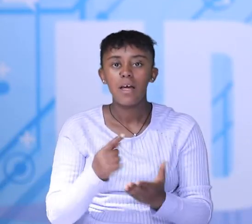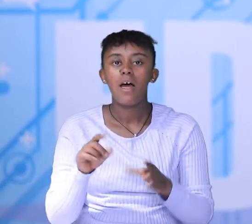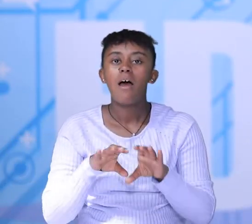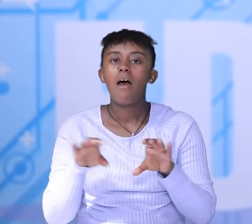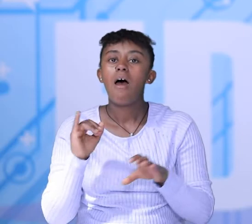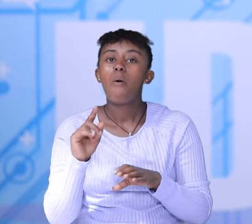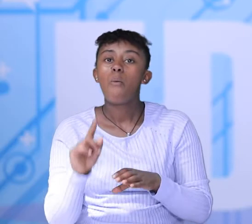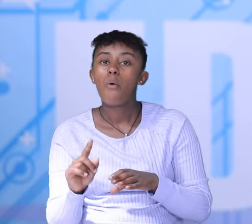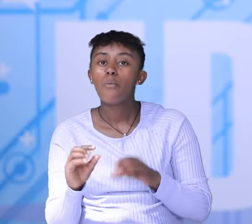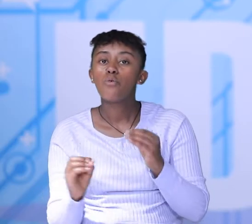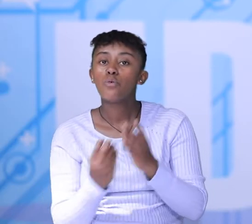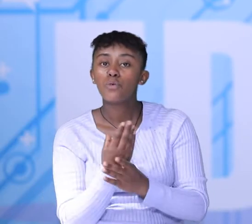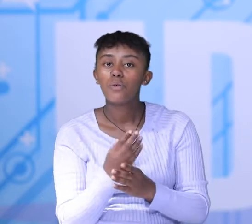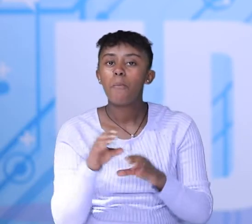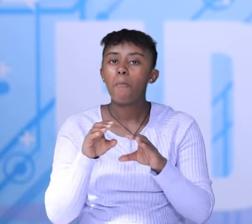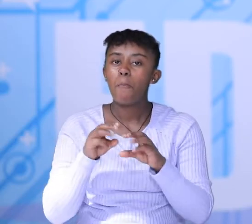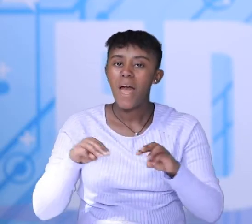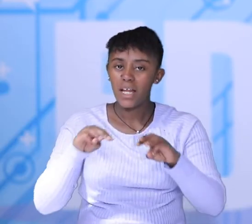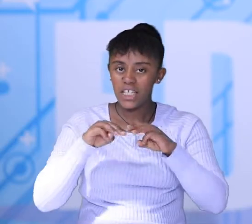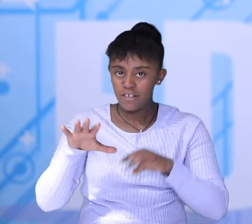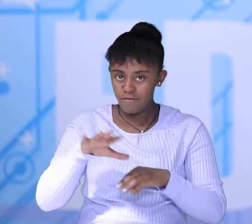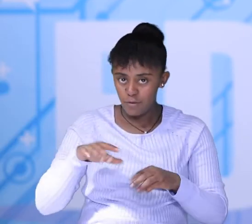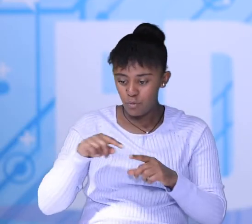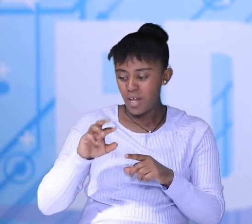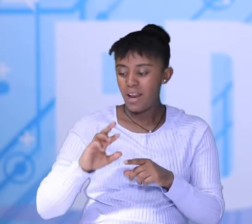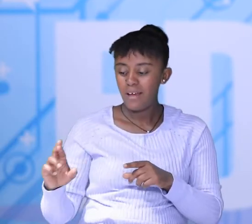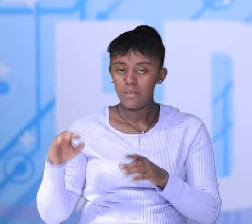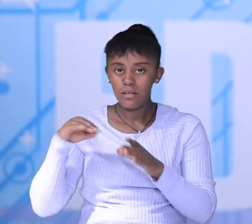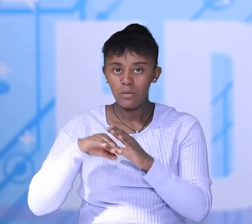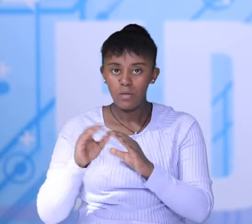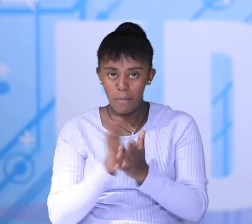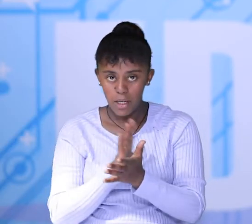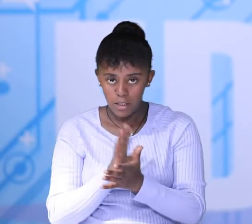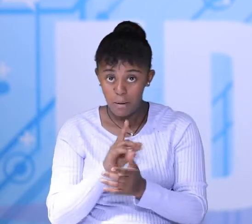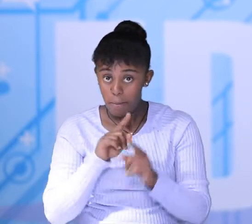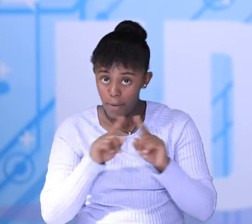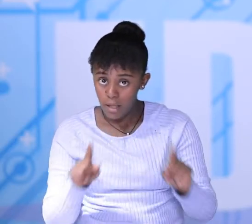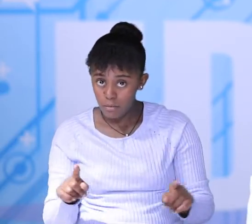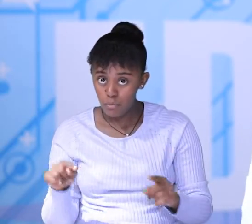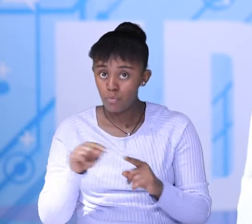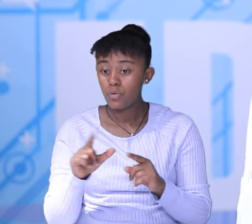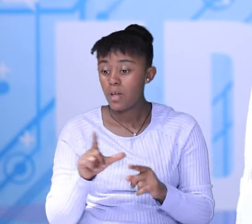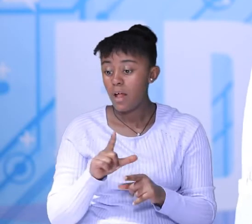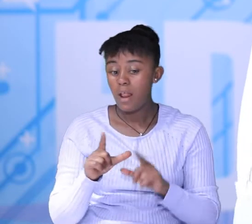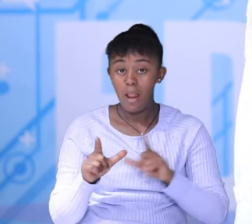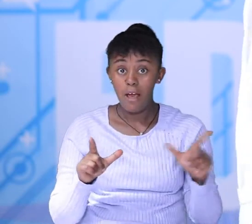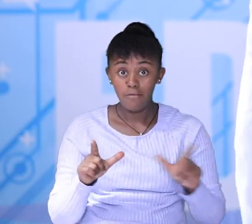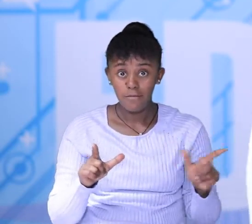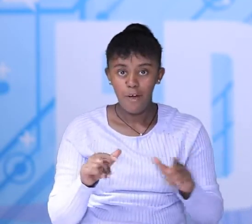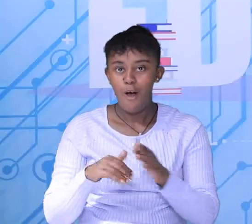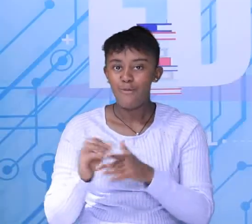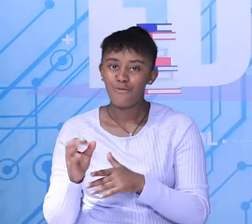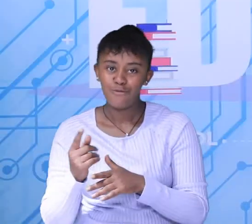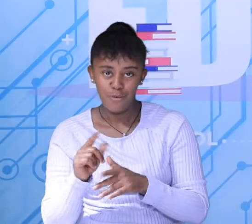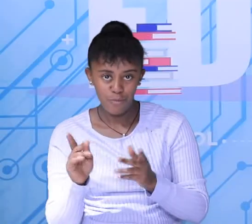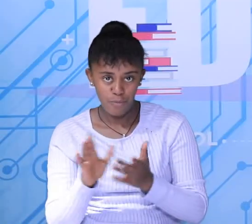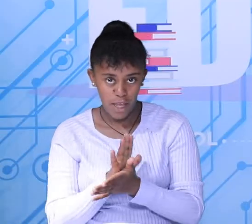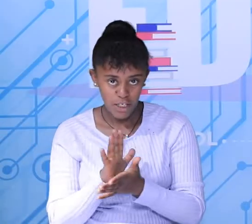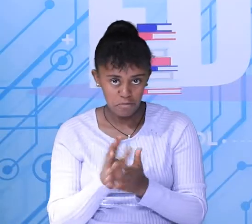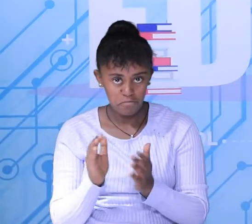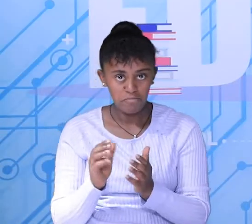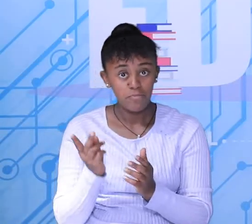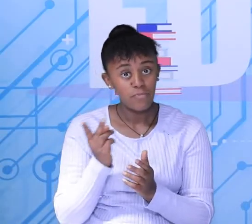Rather, it's possible to use a current carrying conductor to produce magnetic field. So Hans Ørsted had found this first relation, the